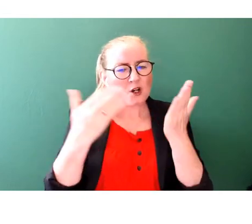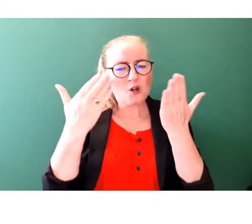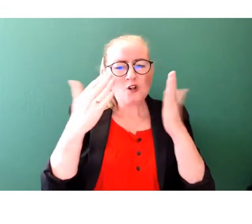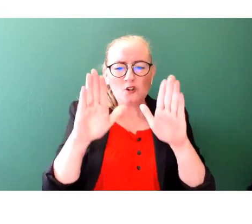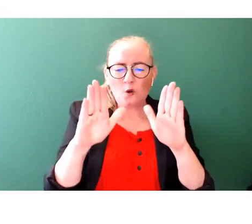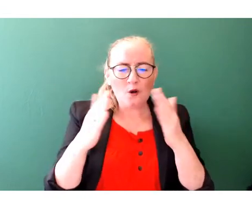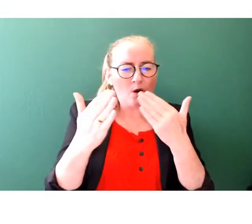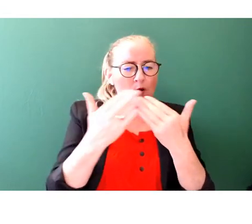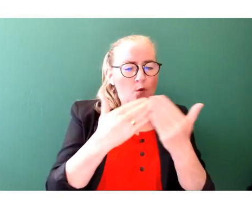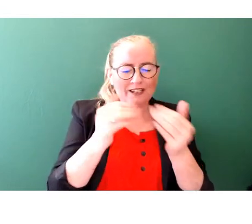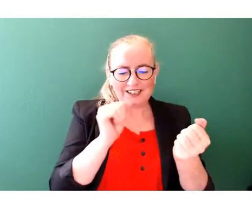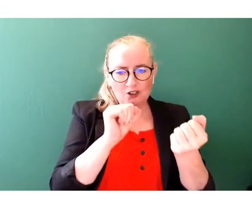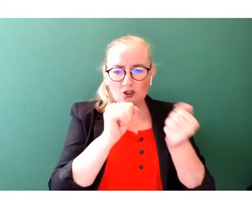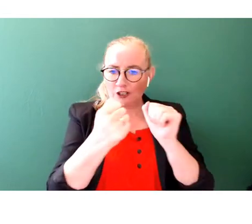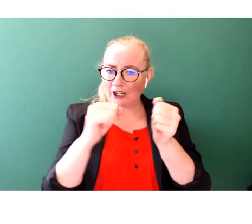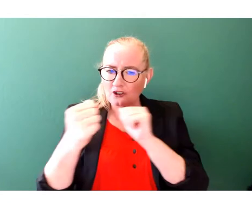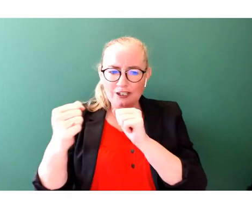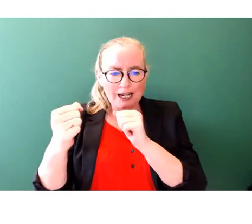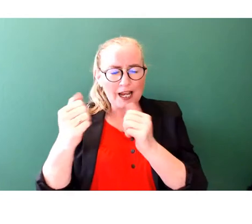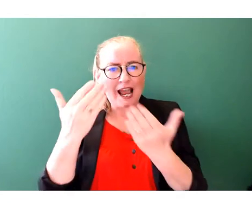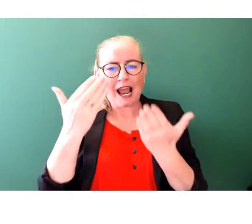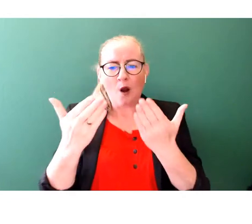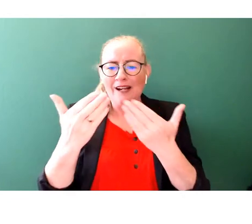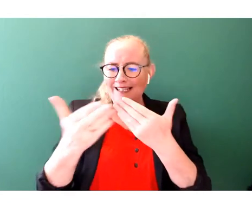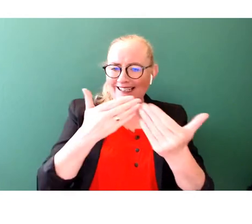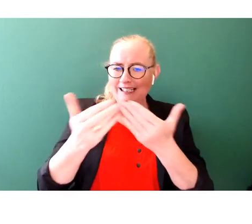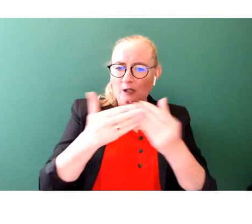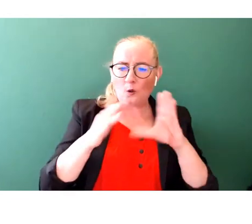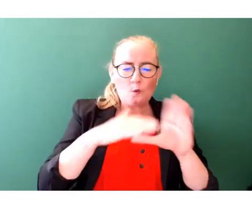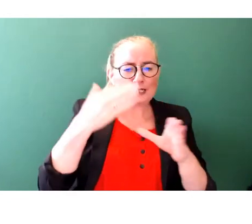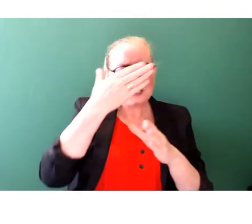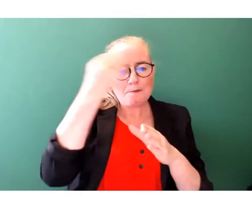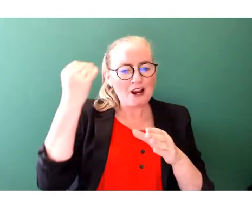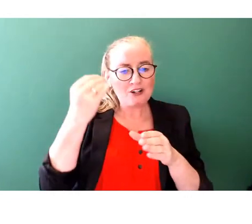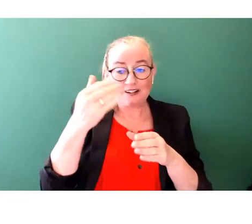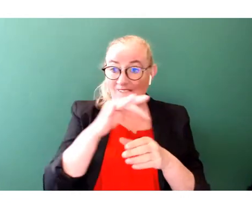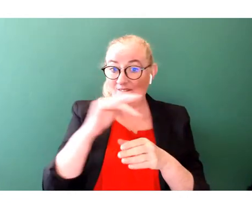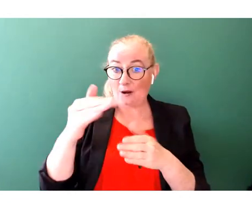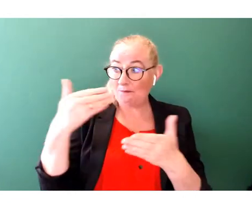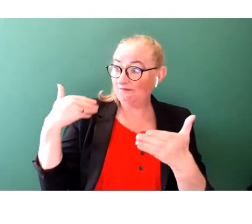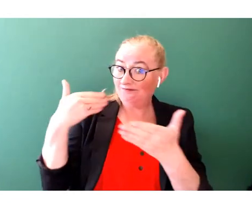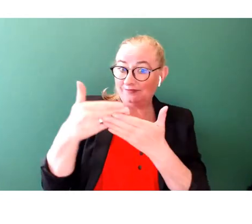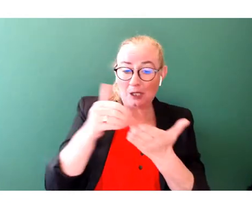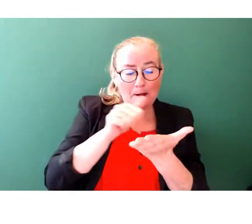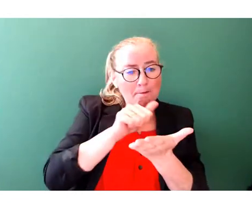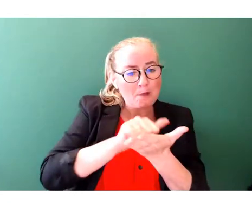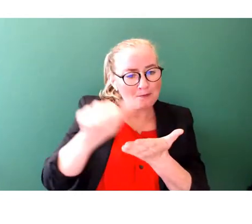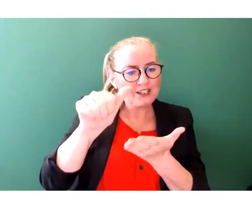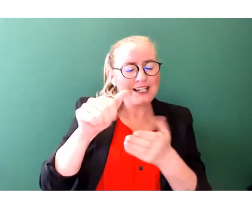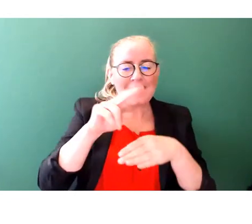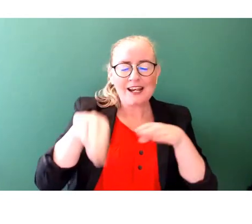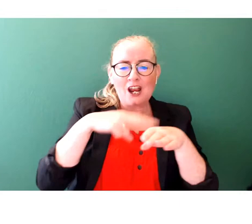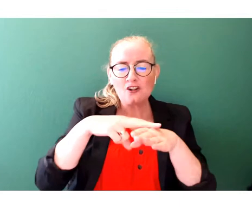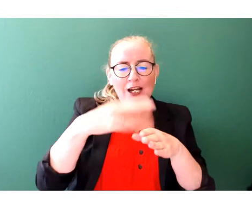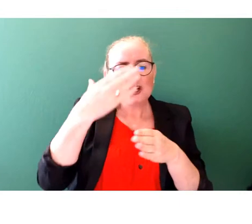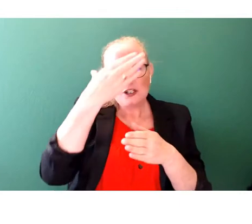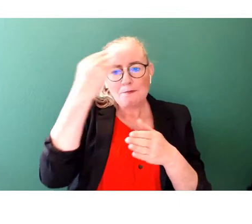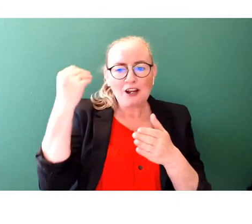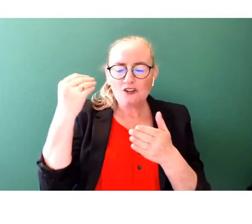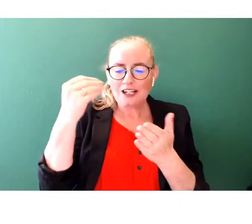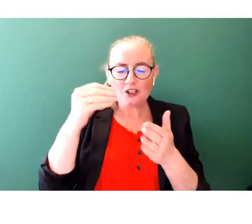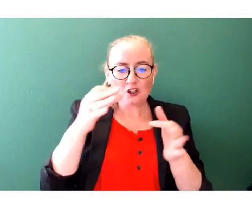the changes in the approach to dementia that have occurred in Ireland since the publication of the National Dementia Strategy in 2014.